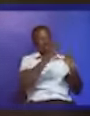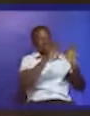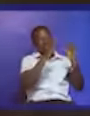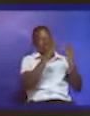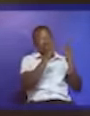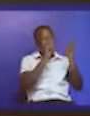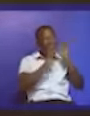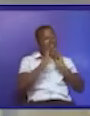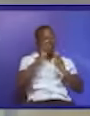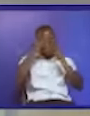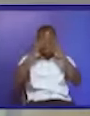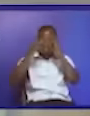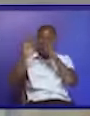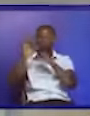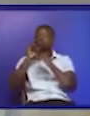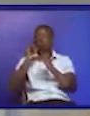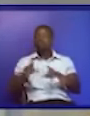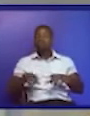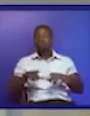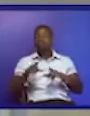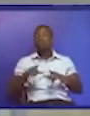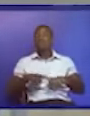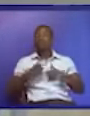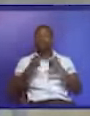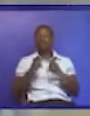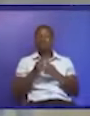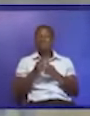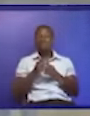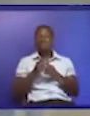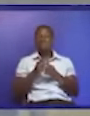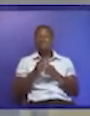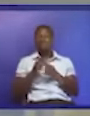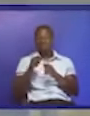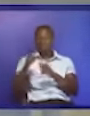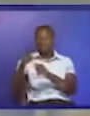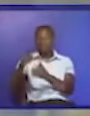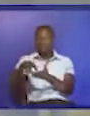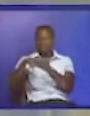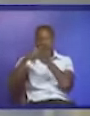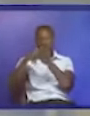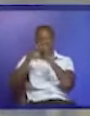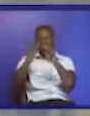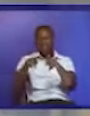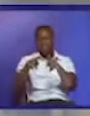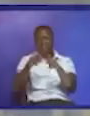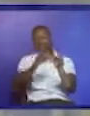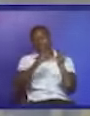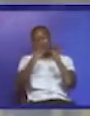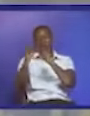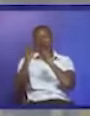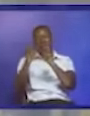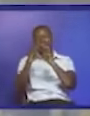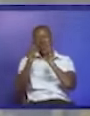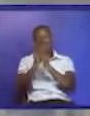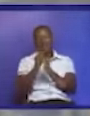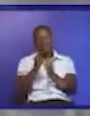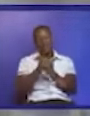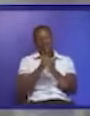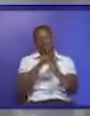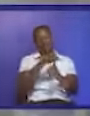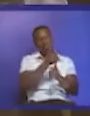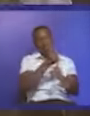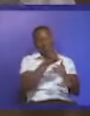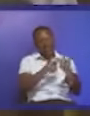were not alive. You are the representation of the power, the glory, the wisdom of God to a generation, to a